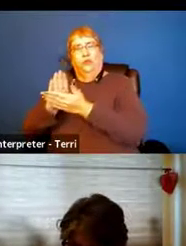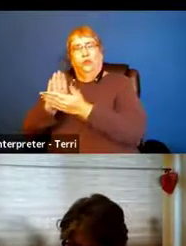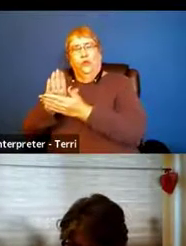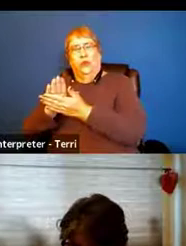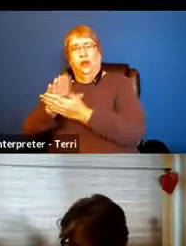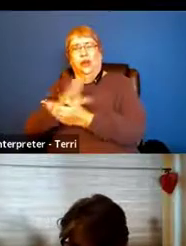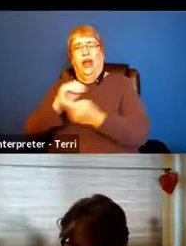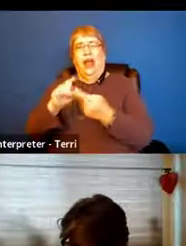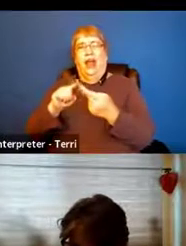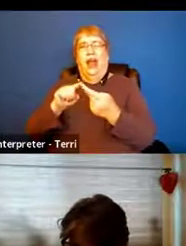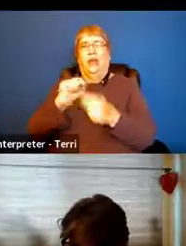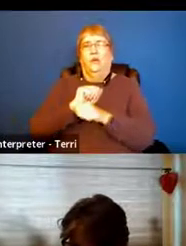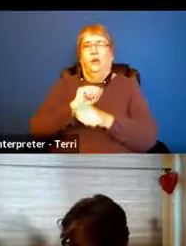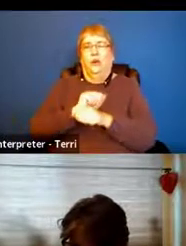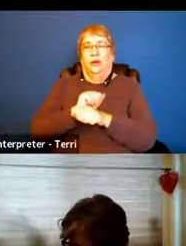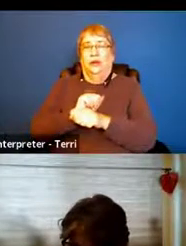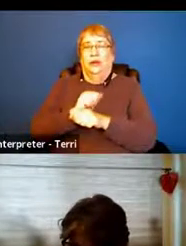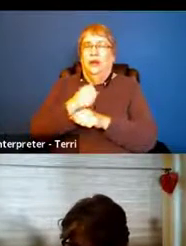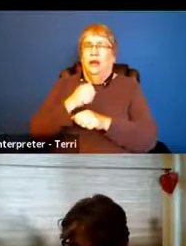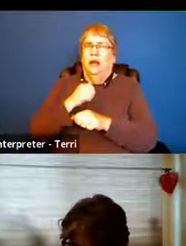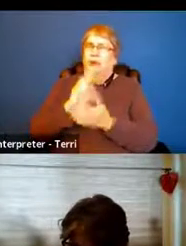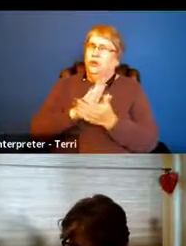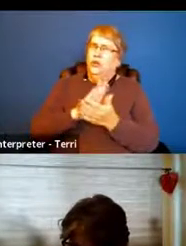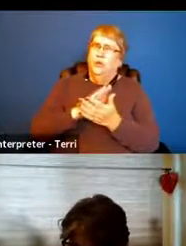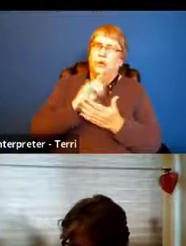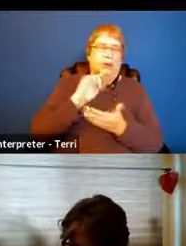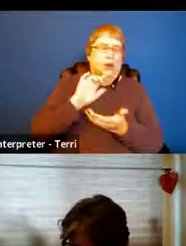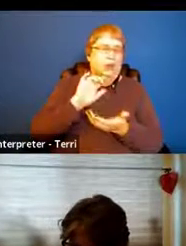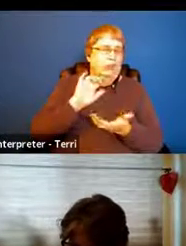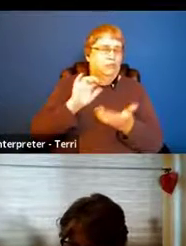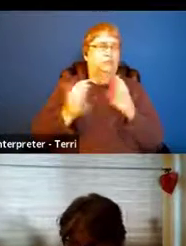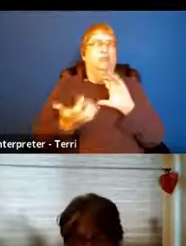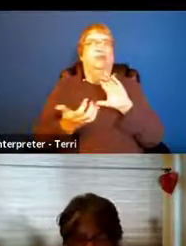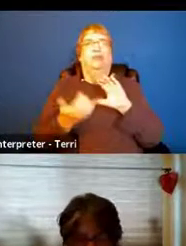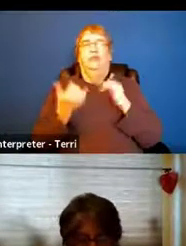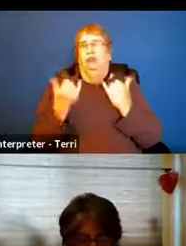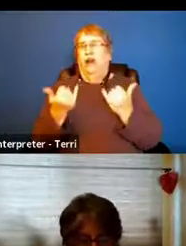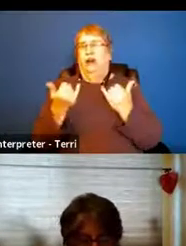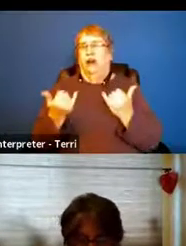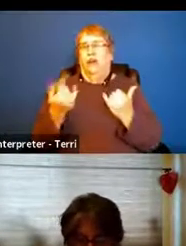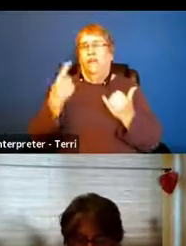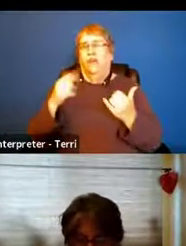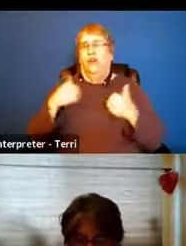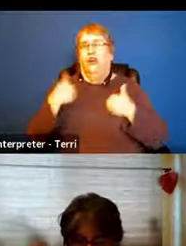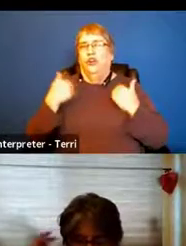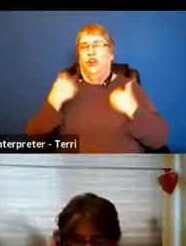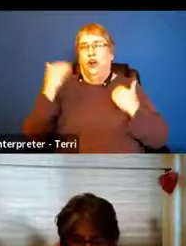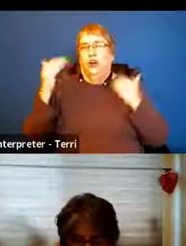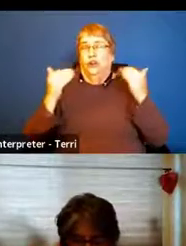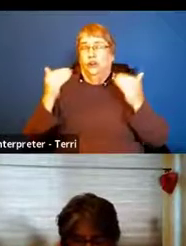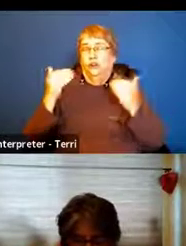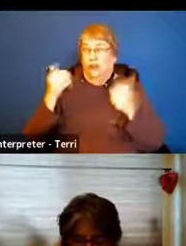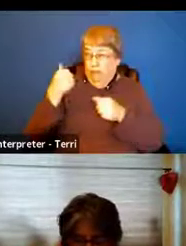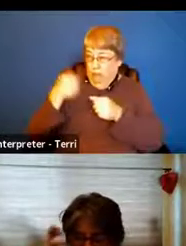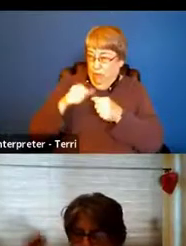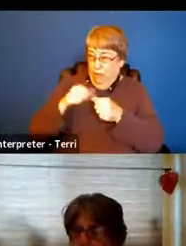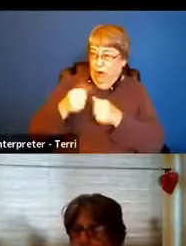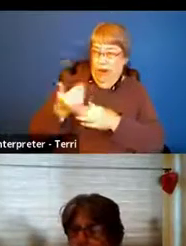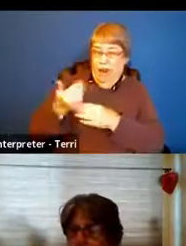So there's been a lot of school disruption for teens and young adults right now. If we think back to last semester, right, a lot